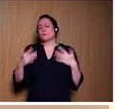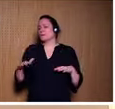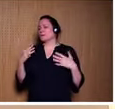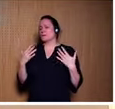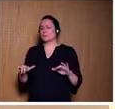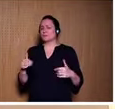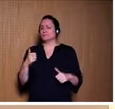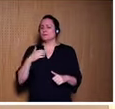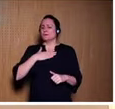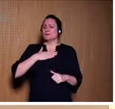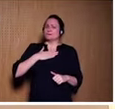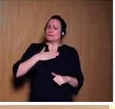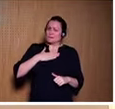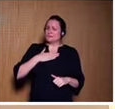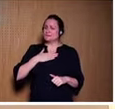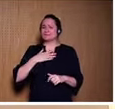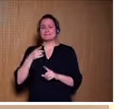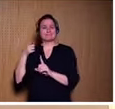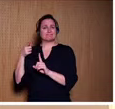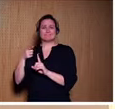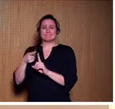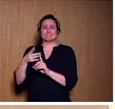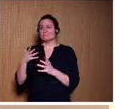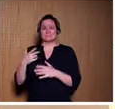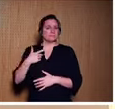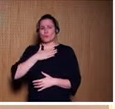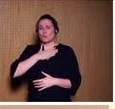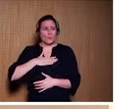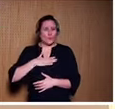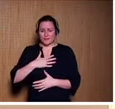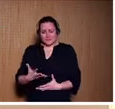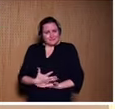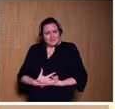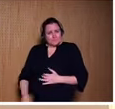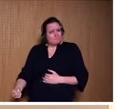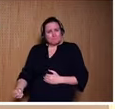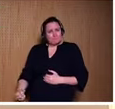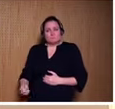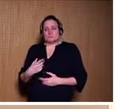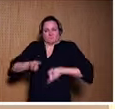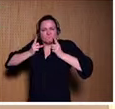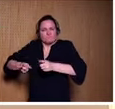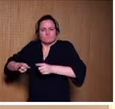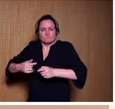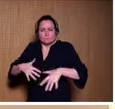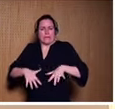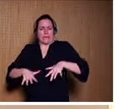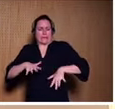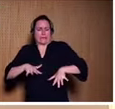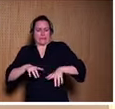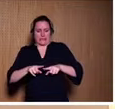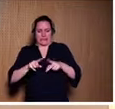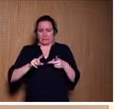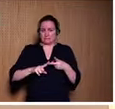and adolescents who've been forced into unsafe abortions, and I've heard of relatives who've died because of